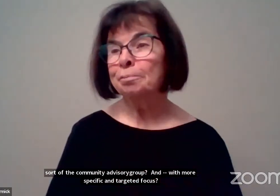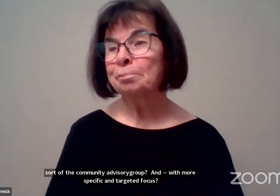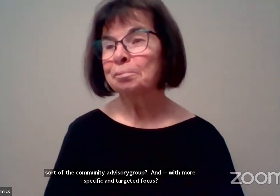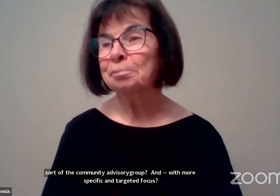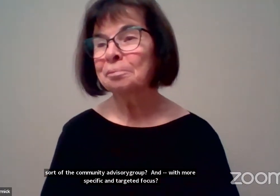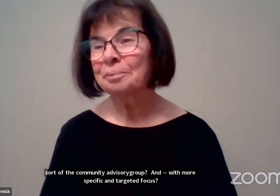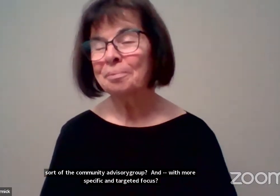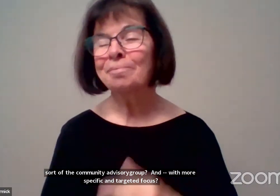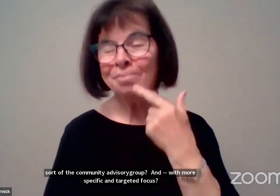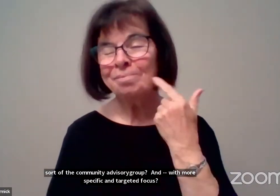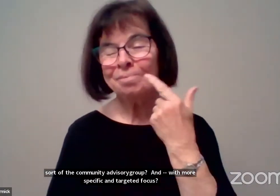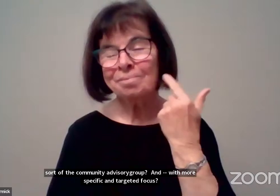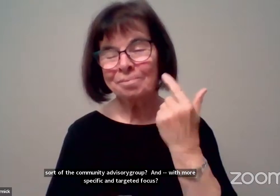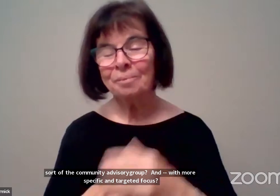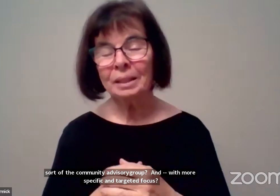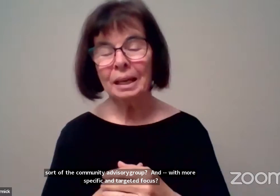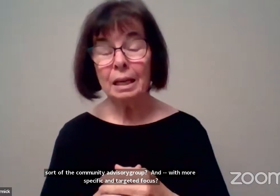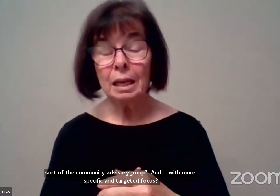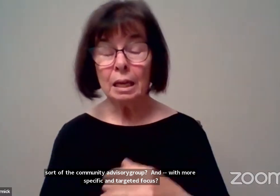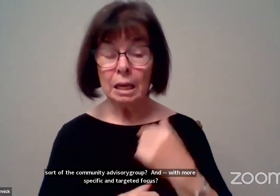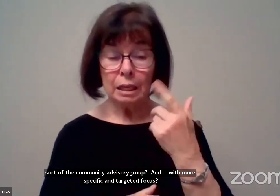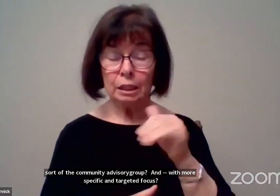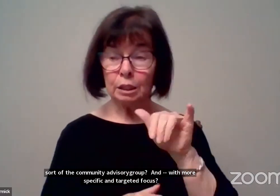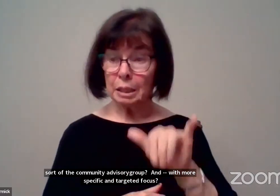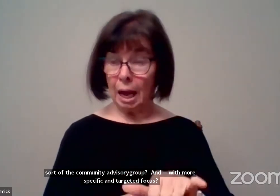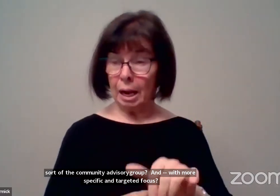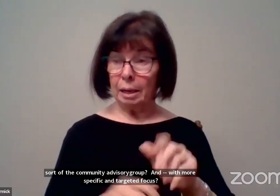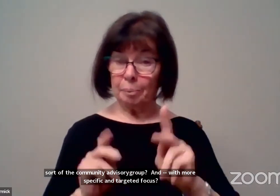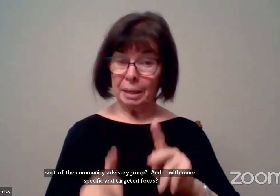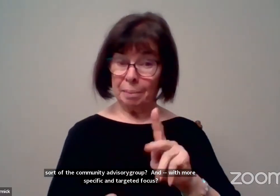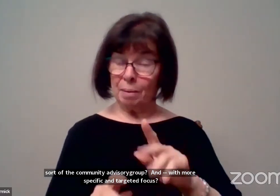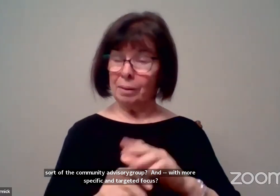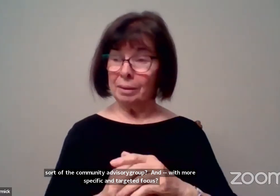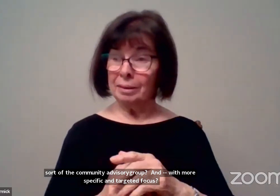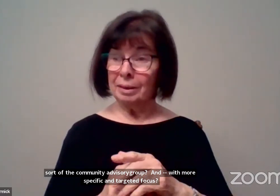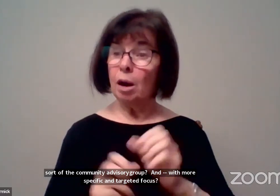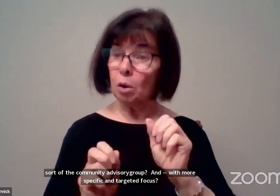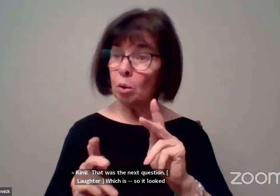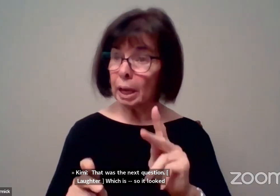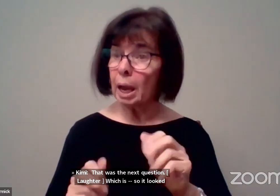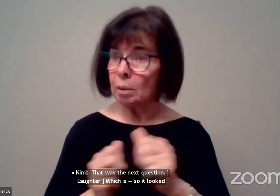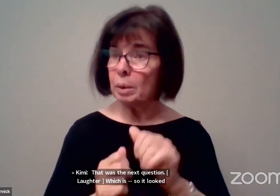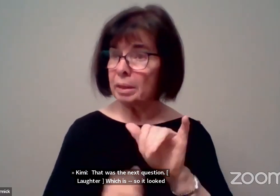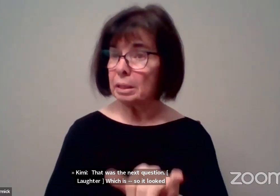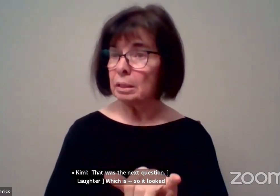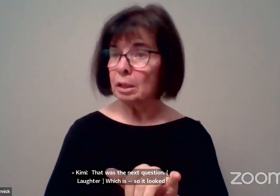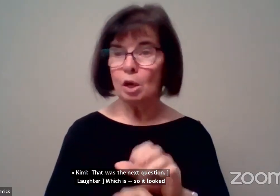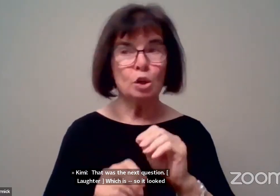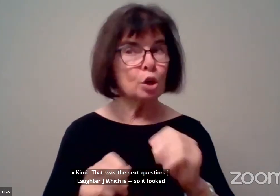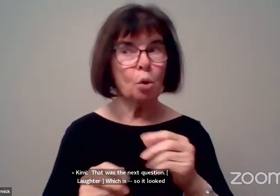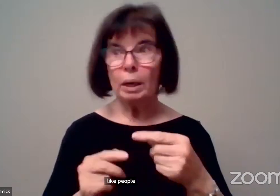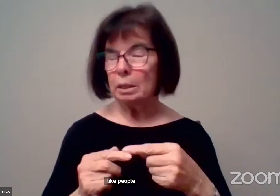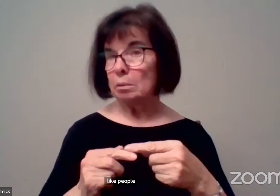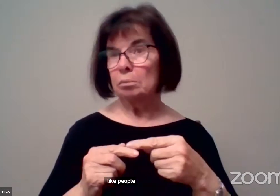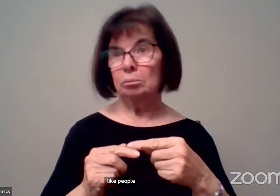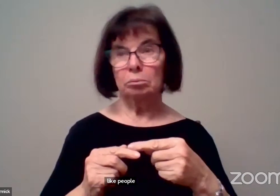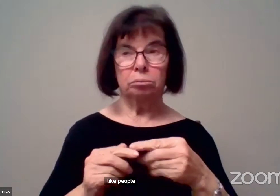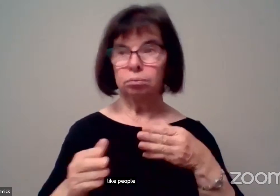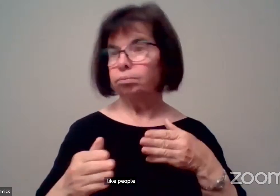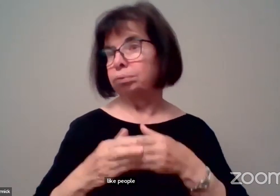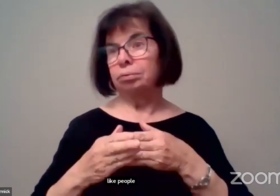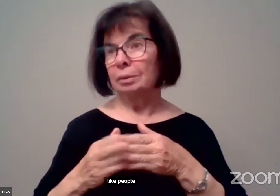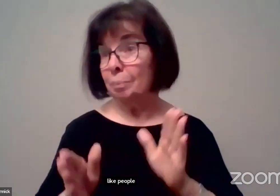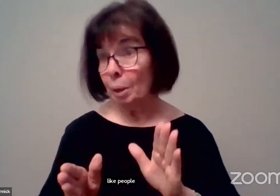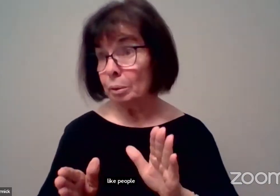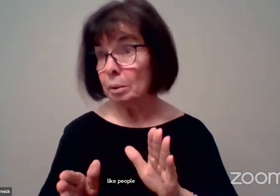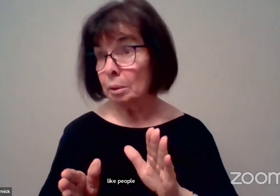which is, so it looked like people are okay with this. No one is opposed to it. The next